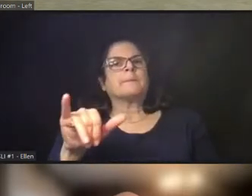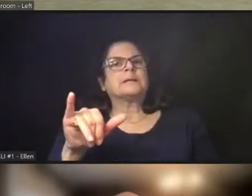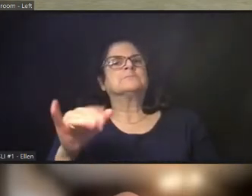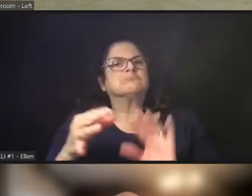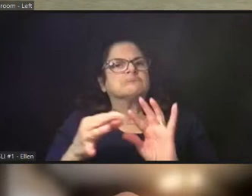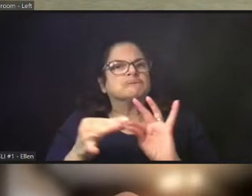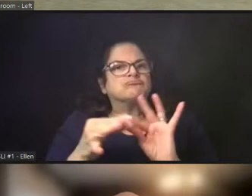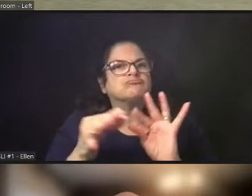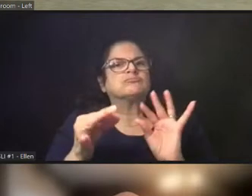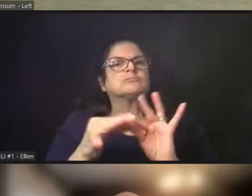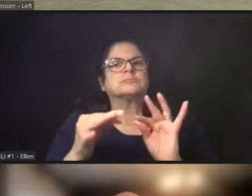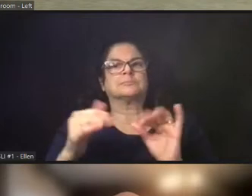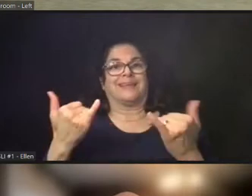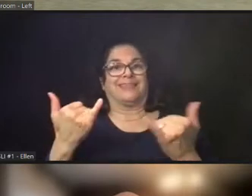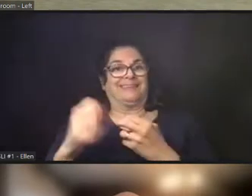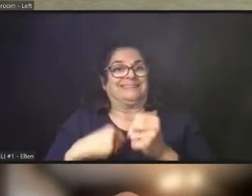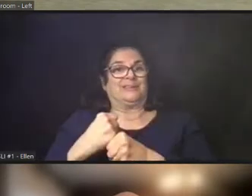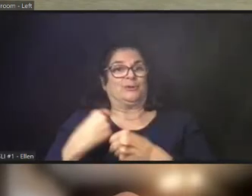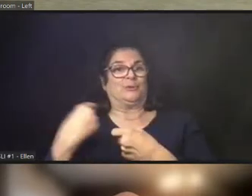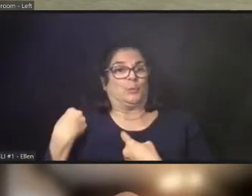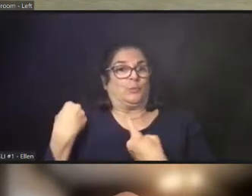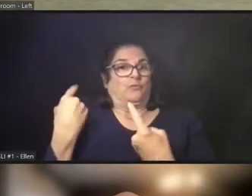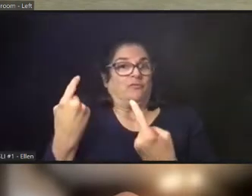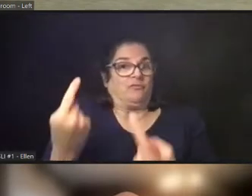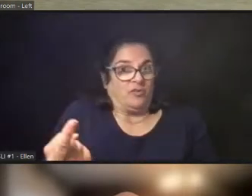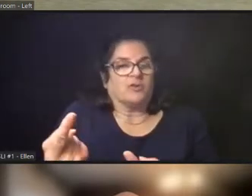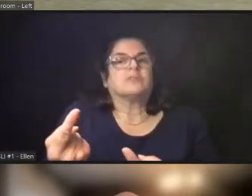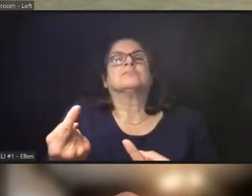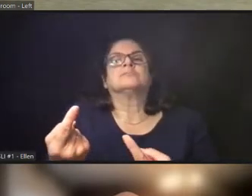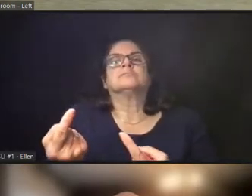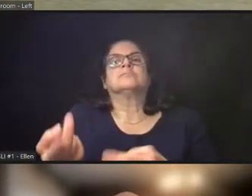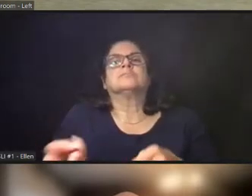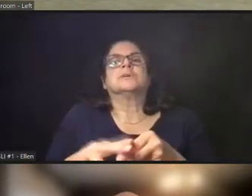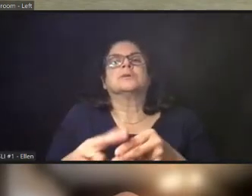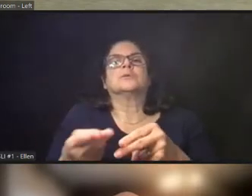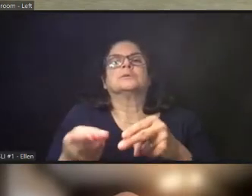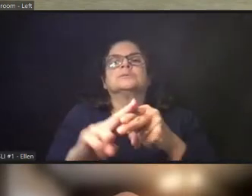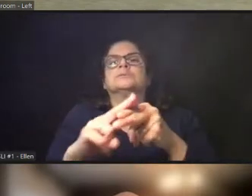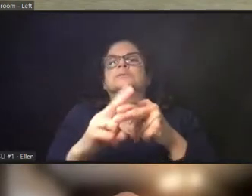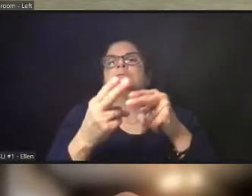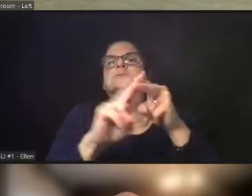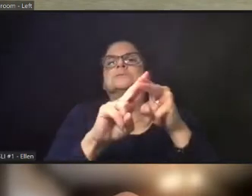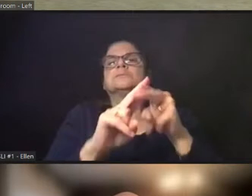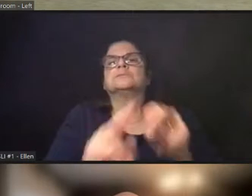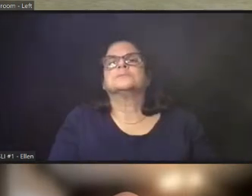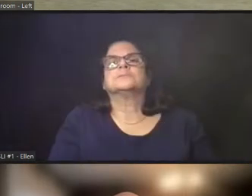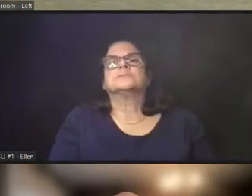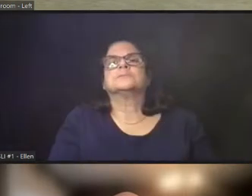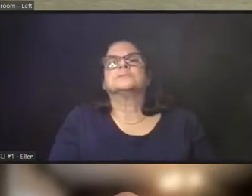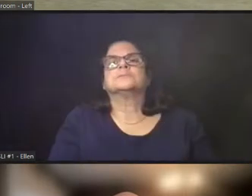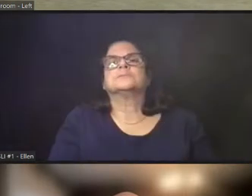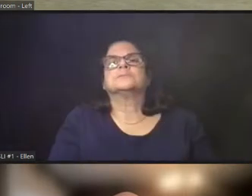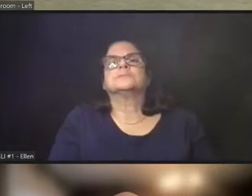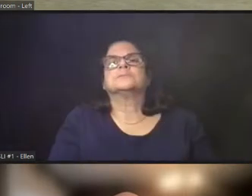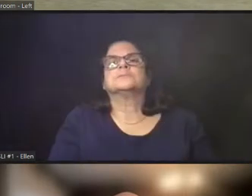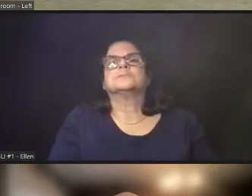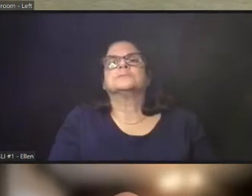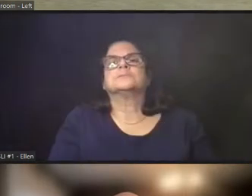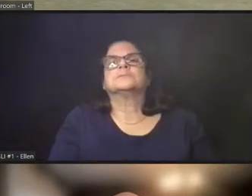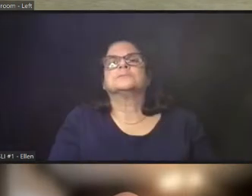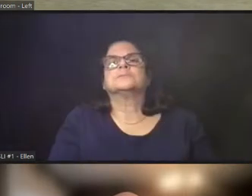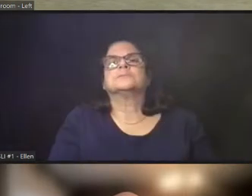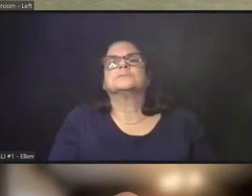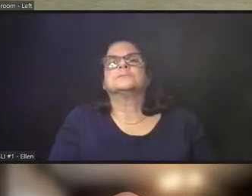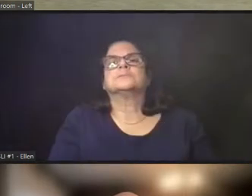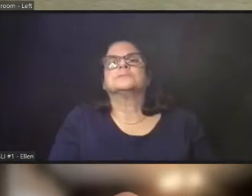We're optimistic that we'll continue to see continuous growth over next year, and then see where we are, particularly as we're heading in to the years, you